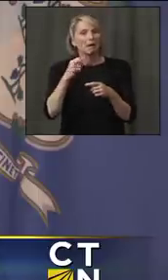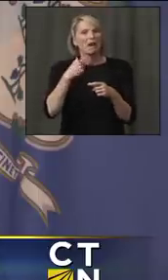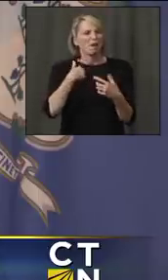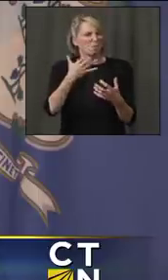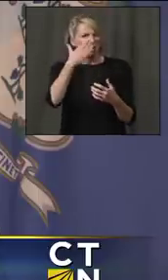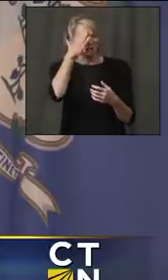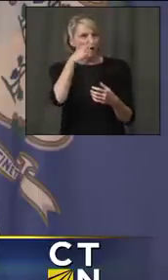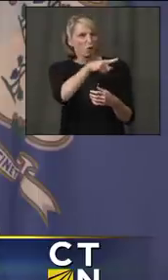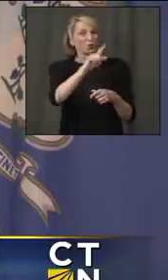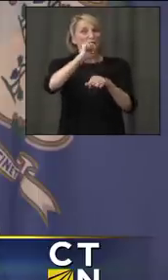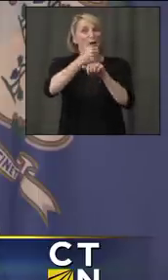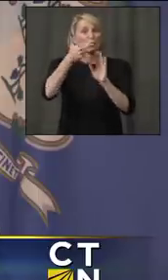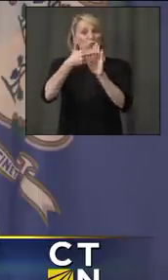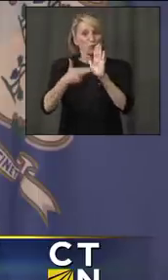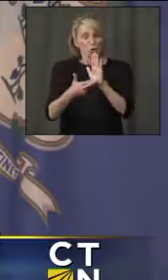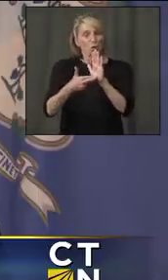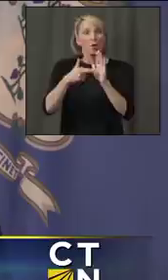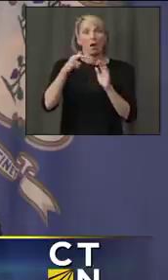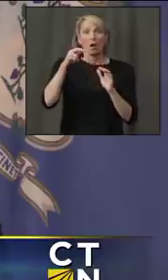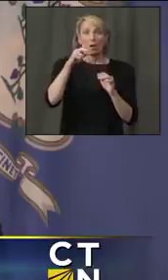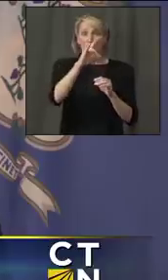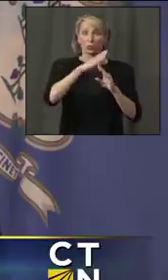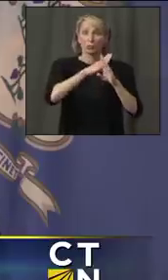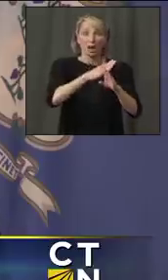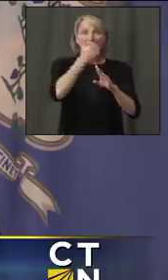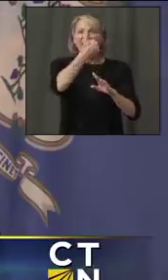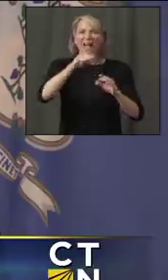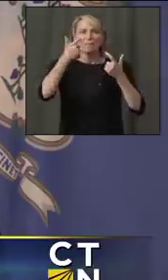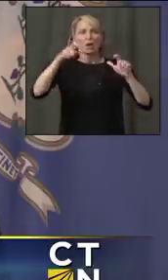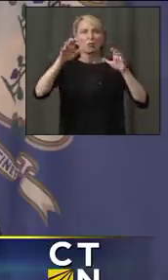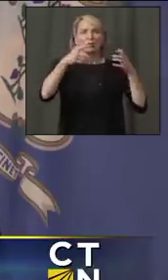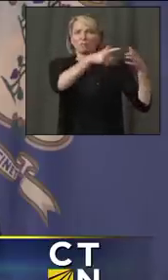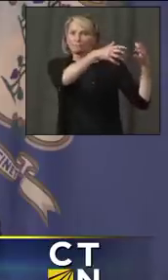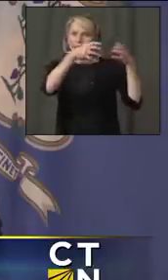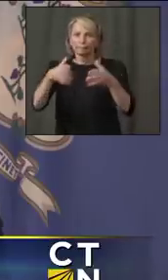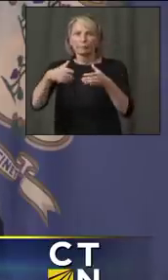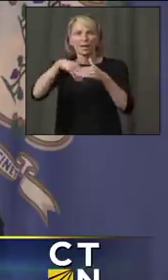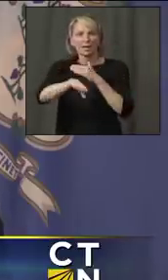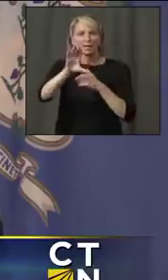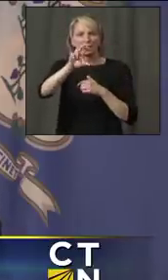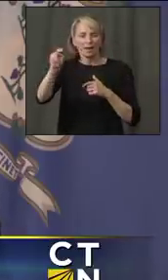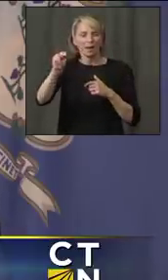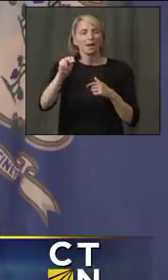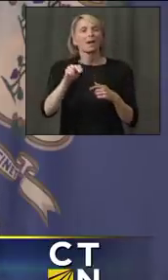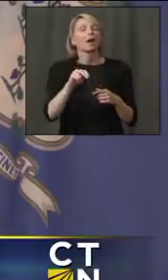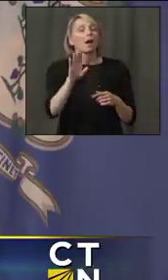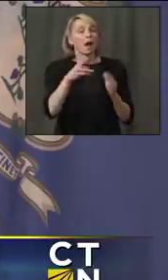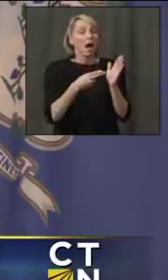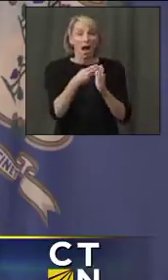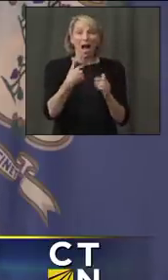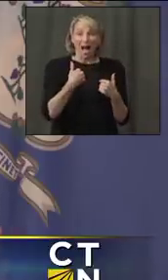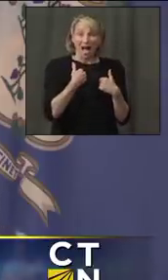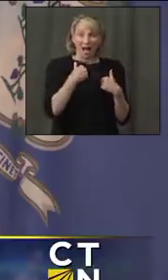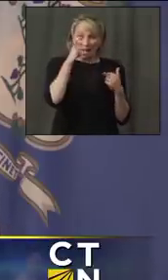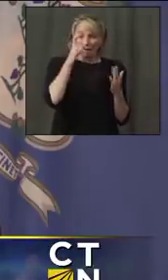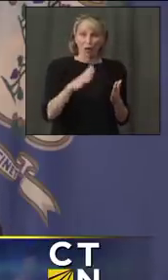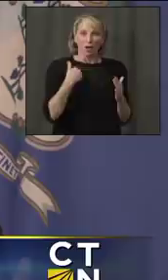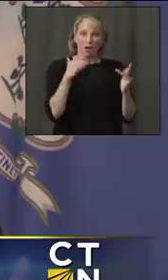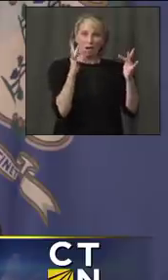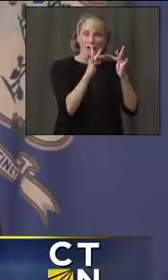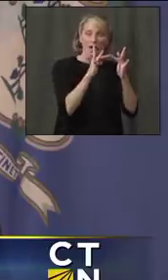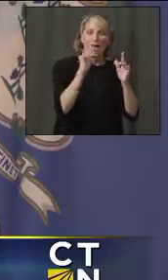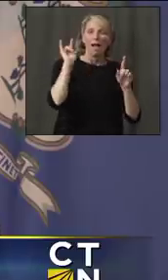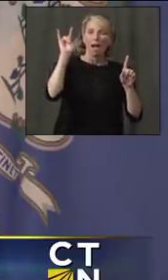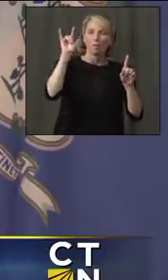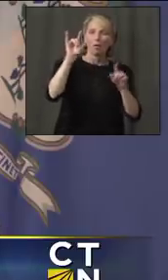curious, maybe any details. Well, I was talking to Bradley Airport, and they haven't been able to get me the numbers yet in terms of number